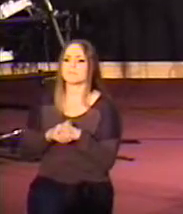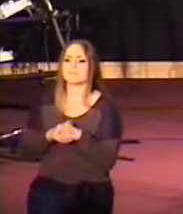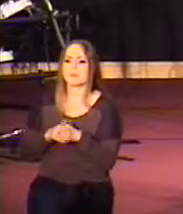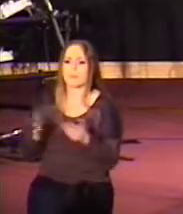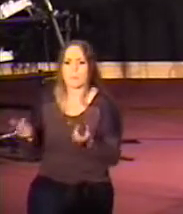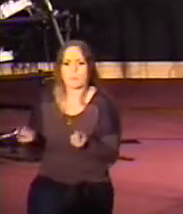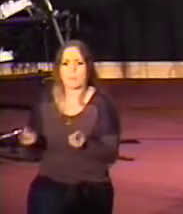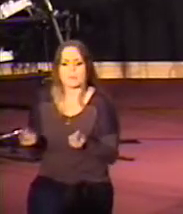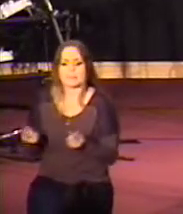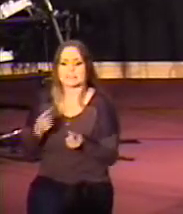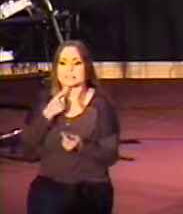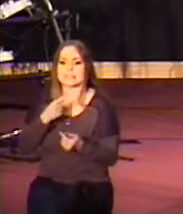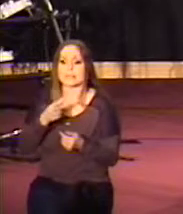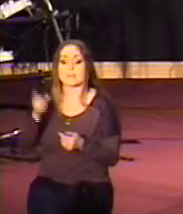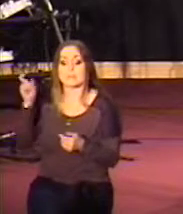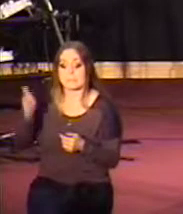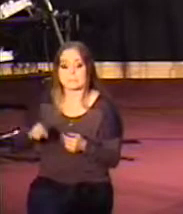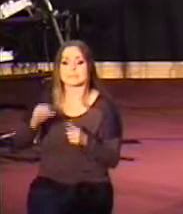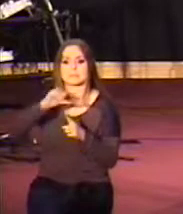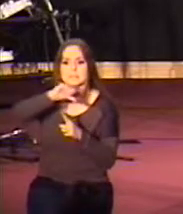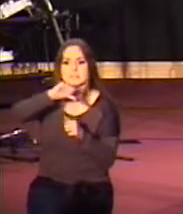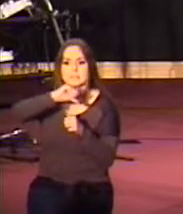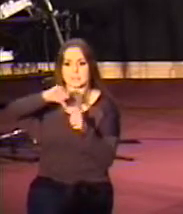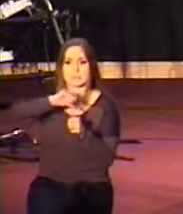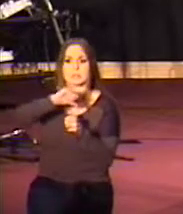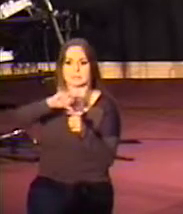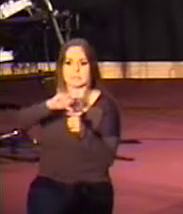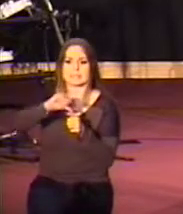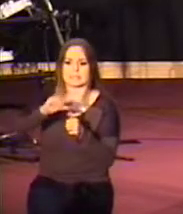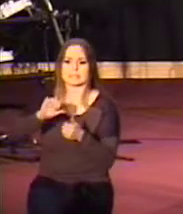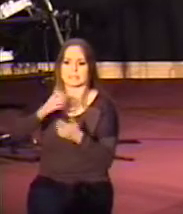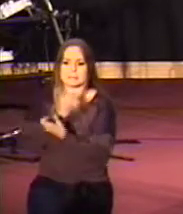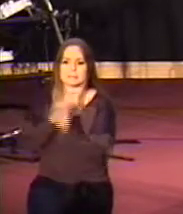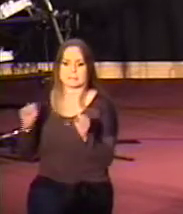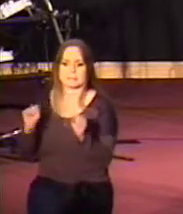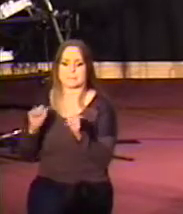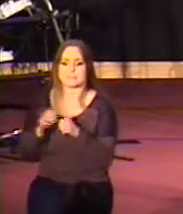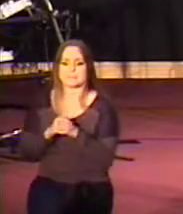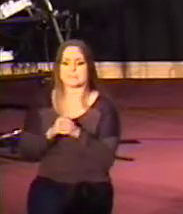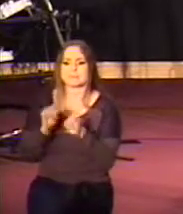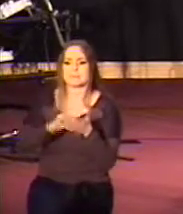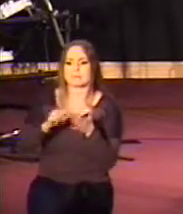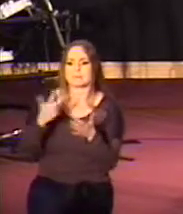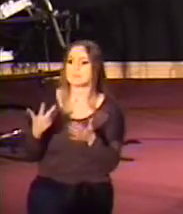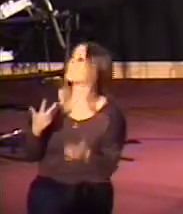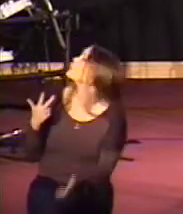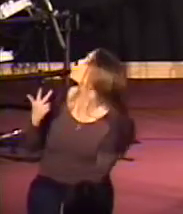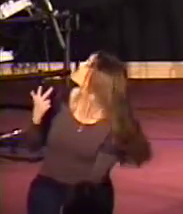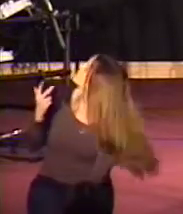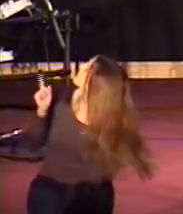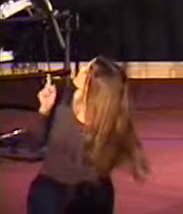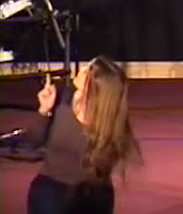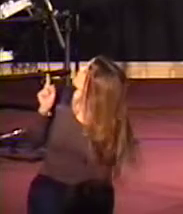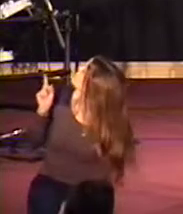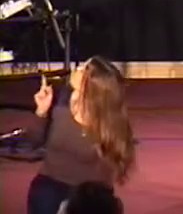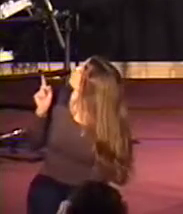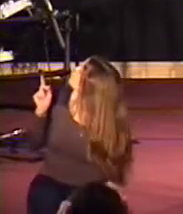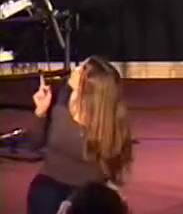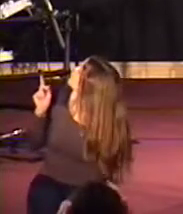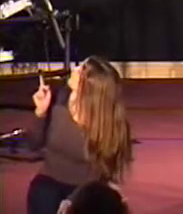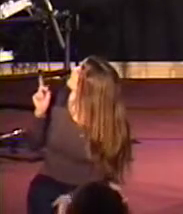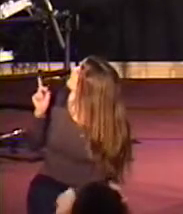must be circumcised in order to be saved. Verse 3, for we who worship by the Spirit of God are the ones who are